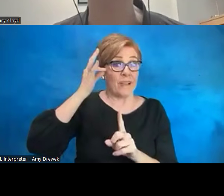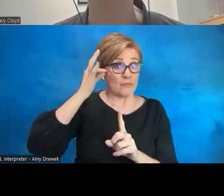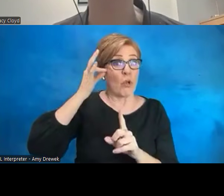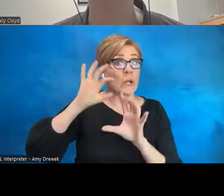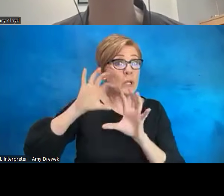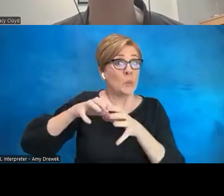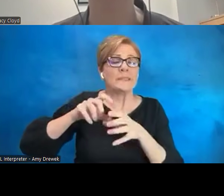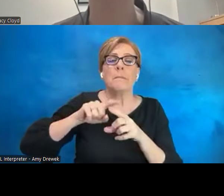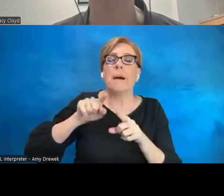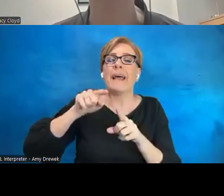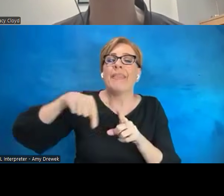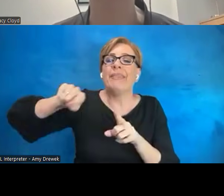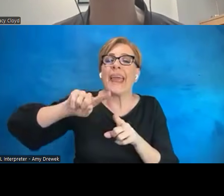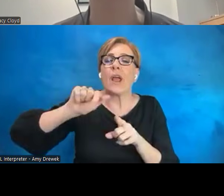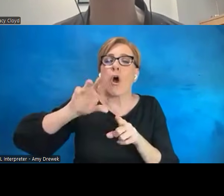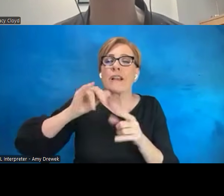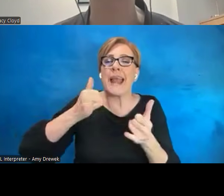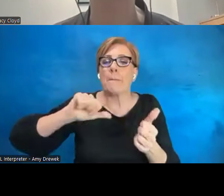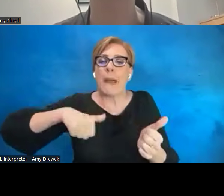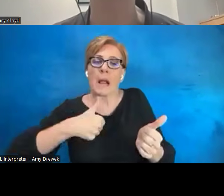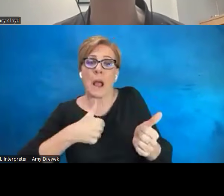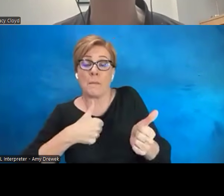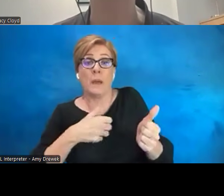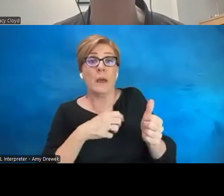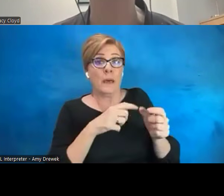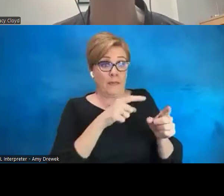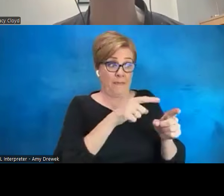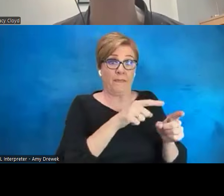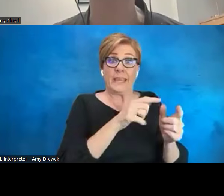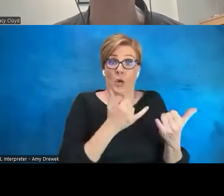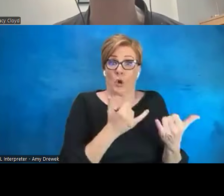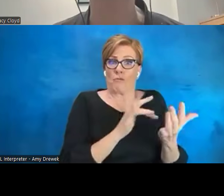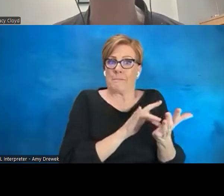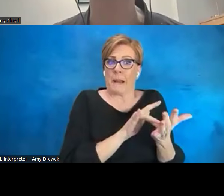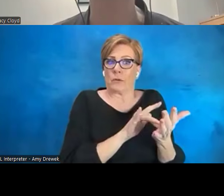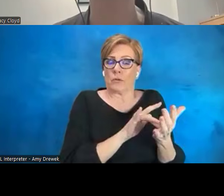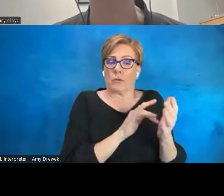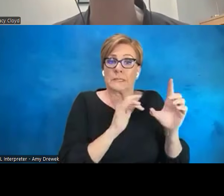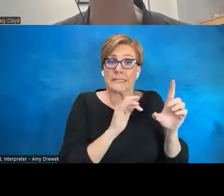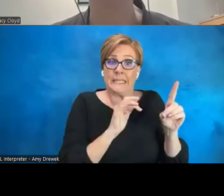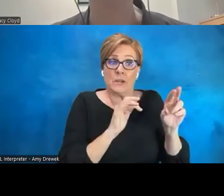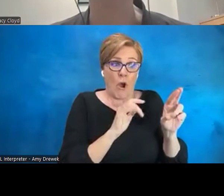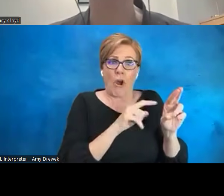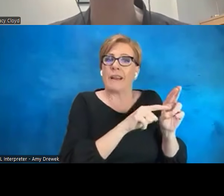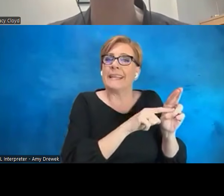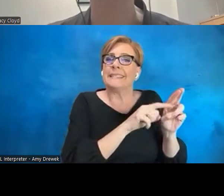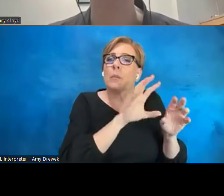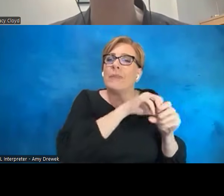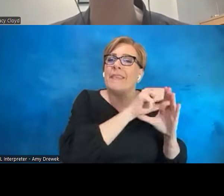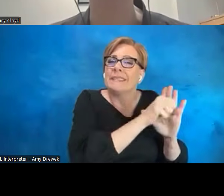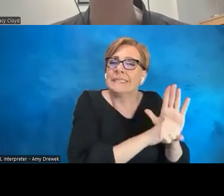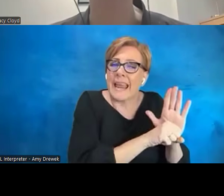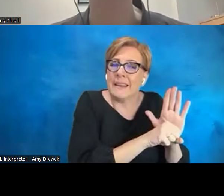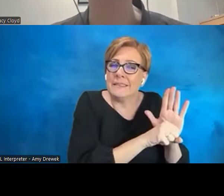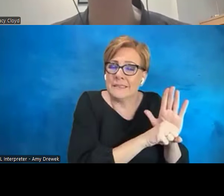right? The primary responsibility for the medical CDRs is with the state DDSs, and the federal units at SSA are